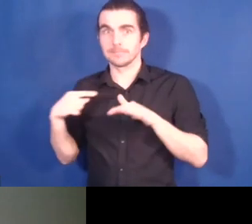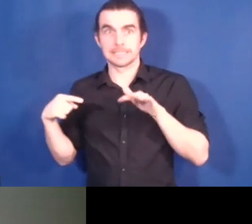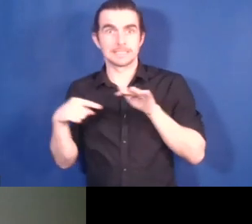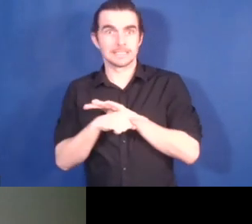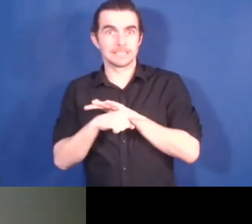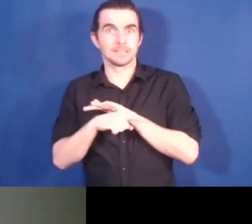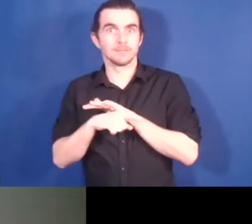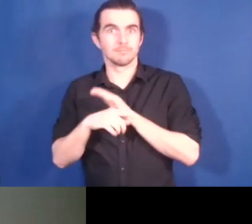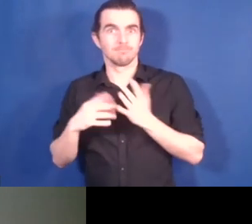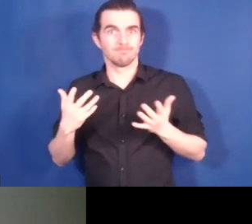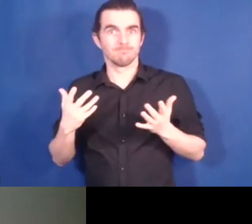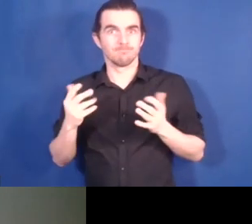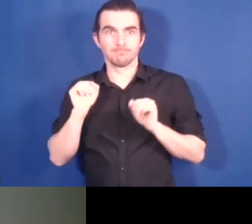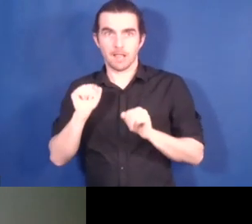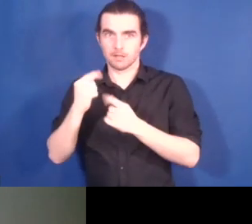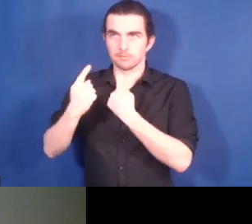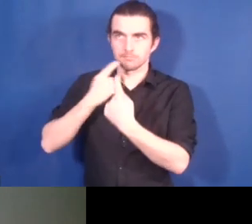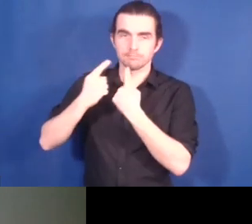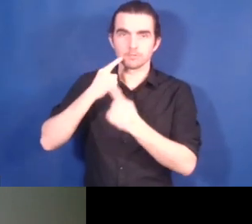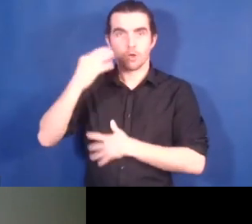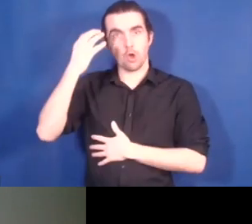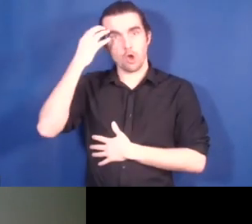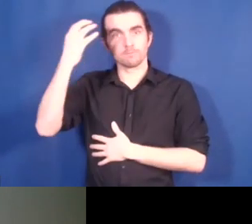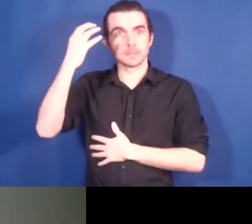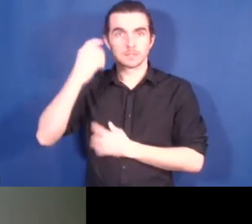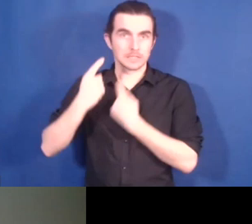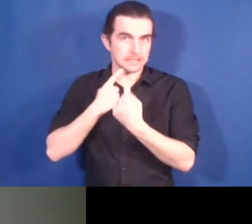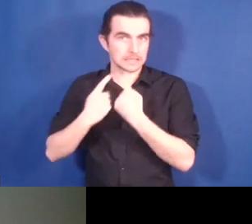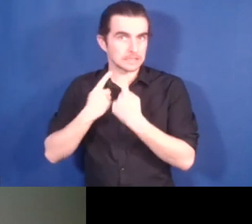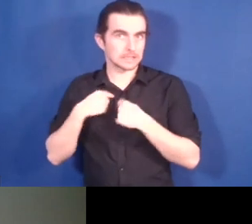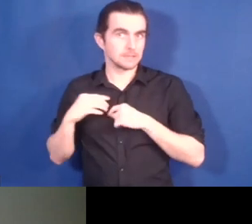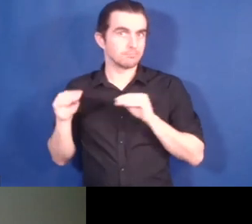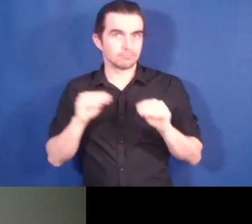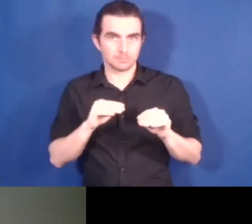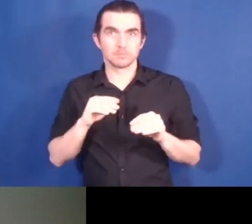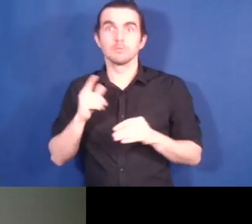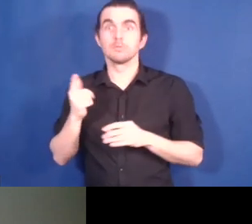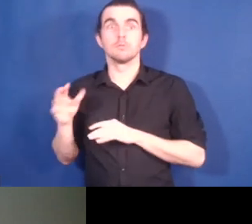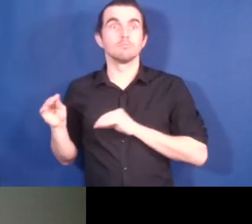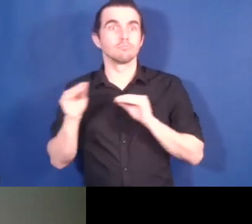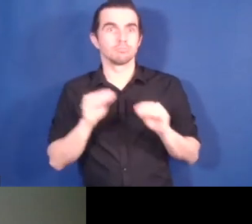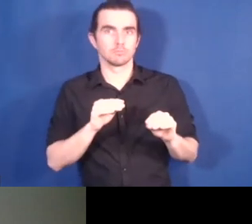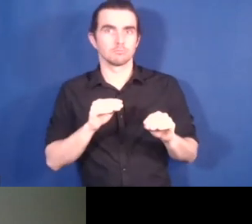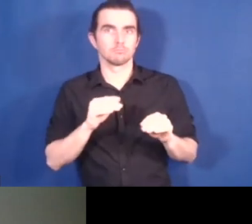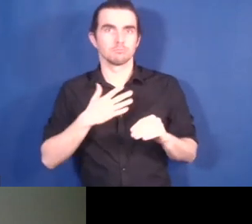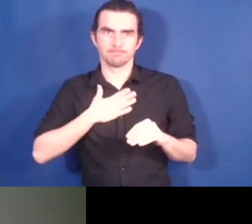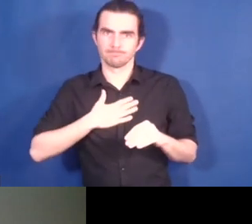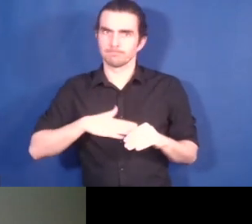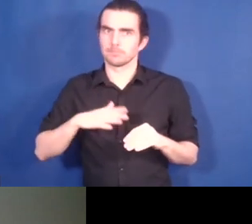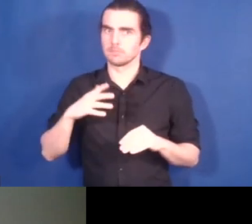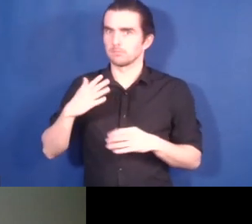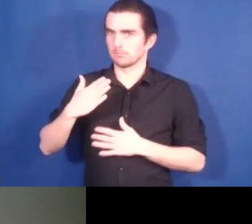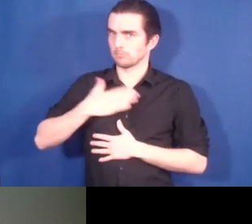islands that are low-lying may well disappear beneath the Pacific, and those